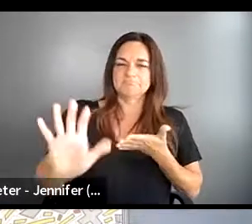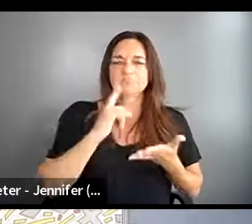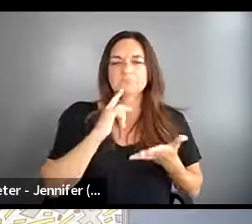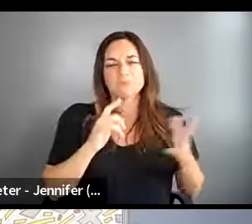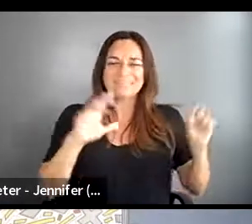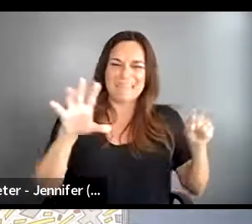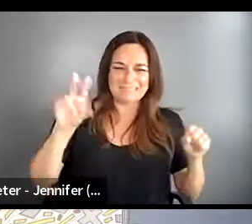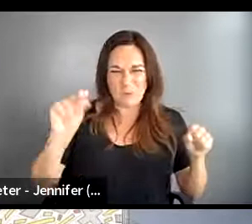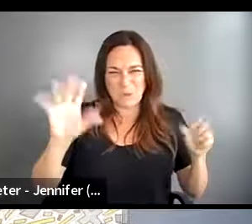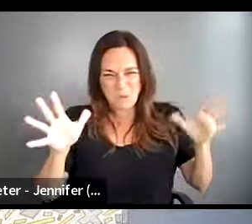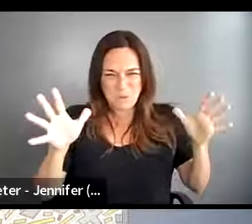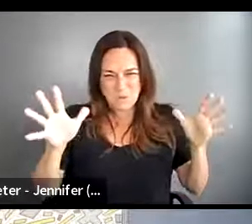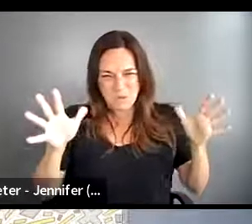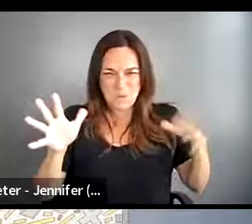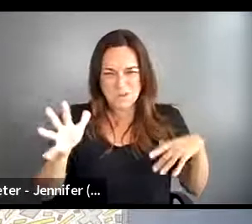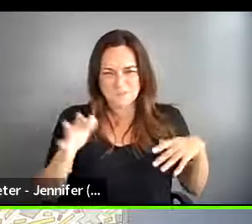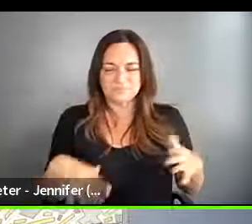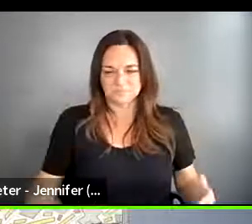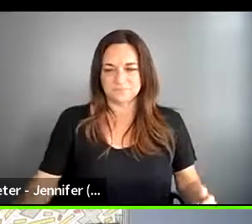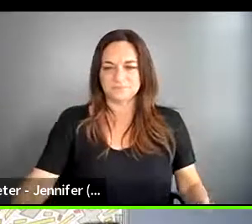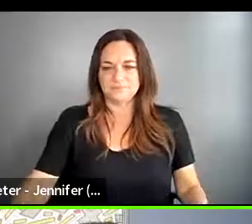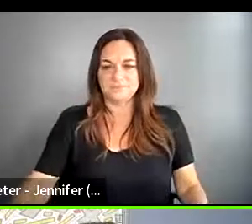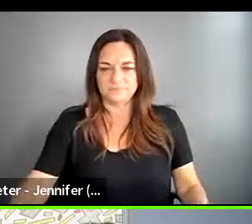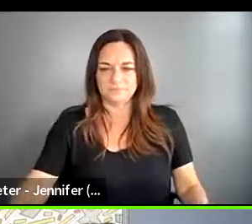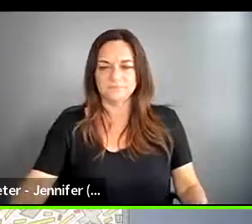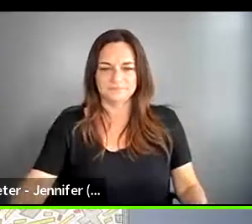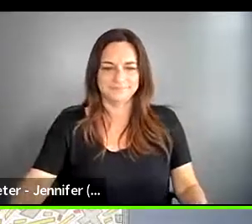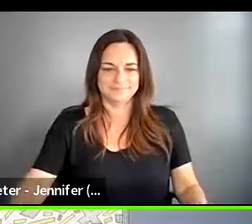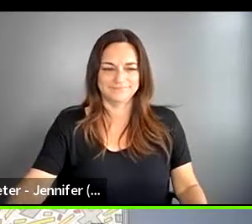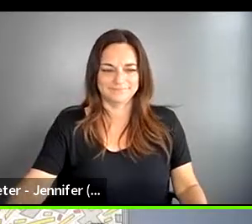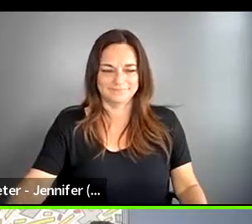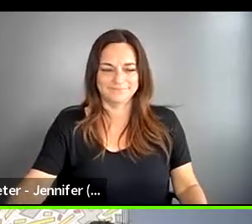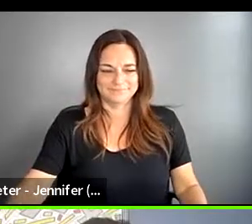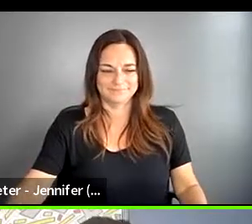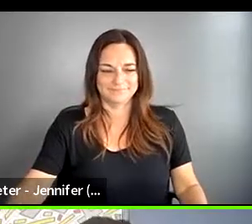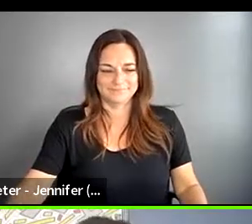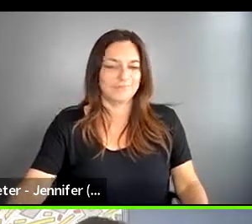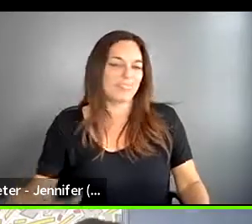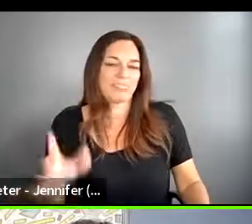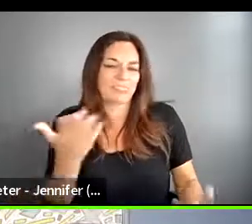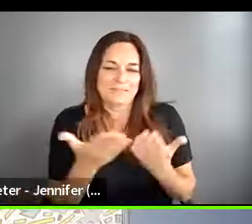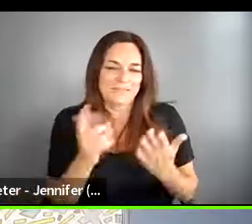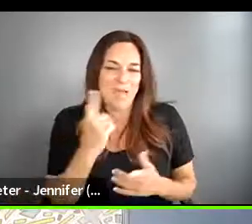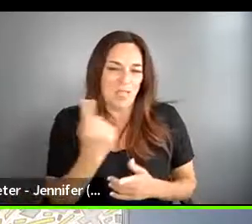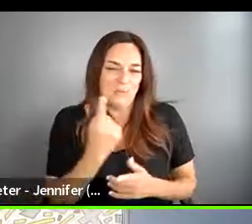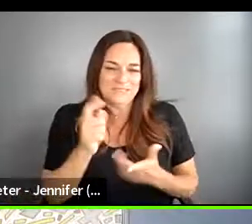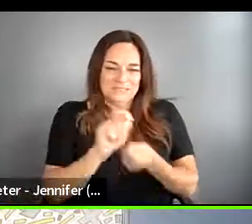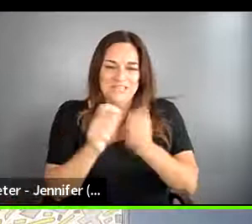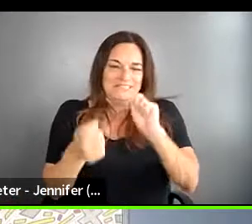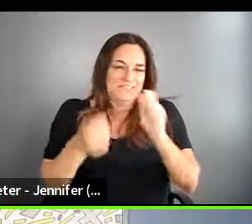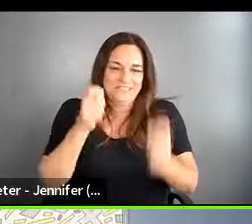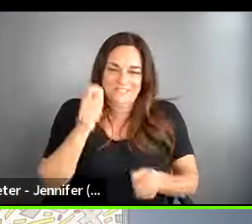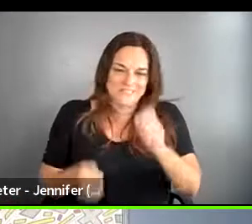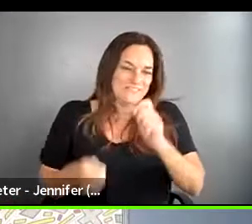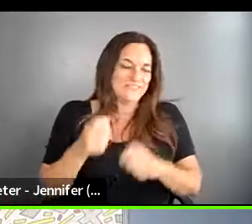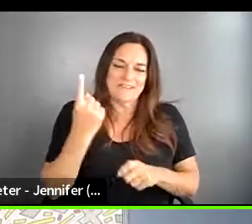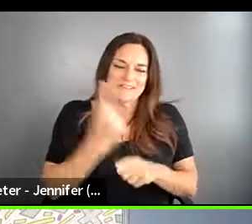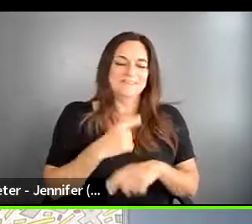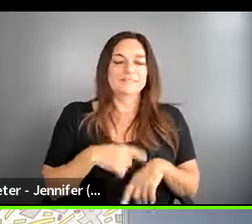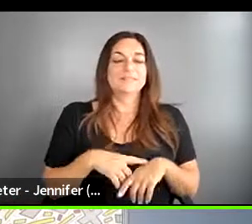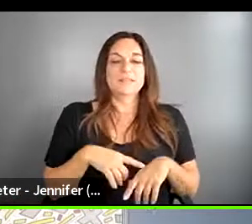and. We always like a yes and. Things are always changing. So we have two more